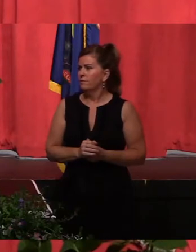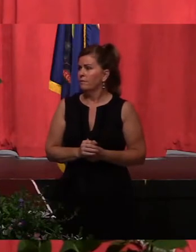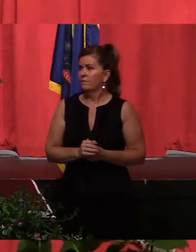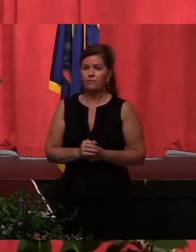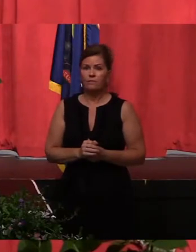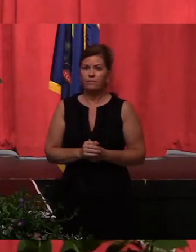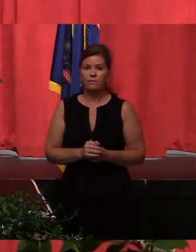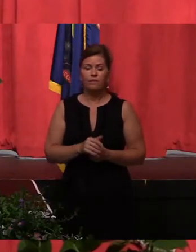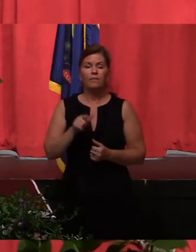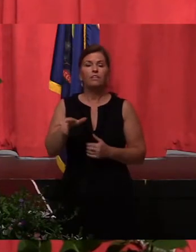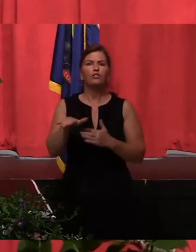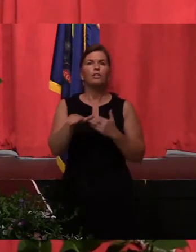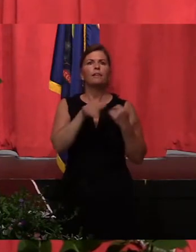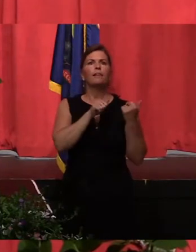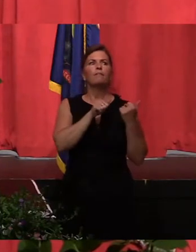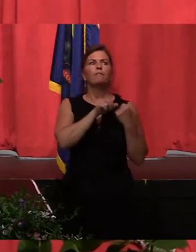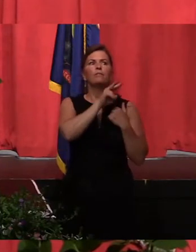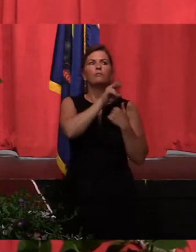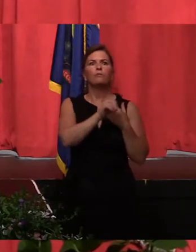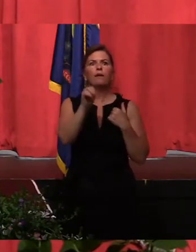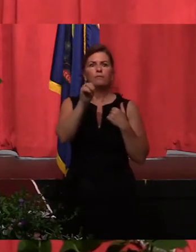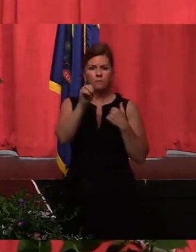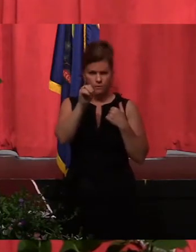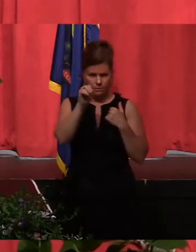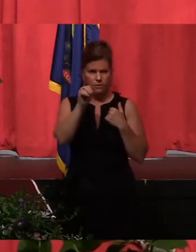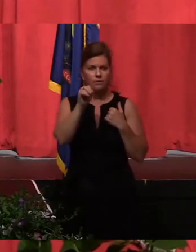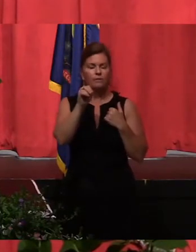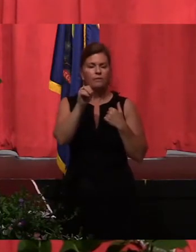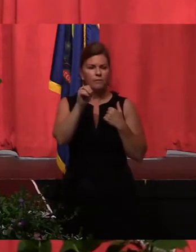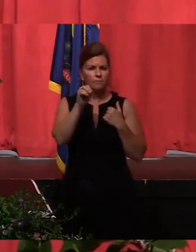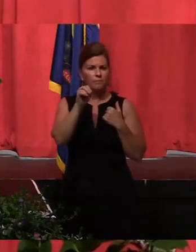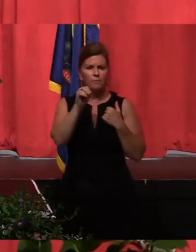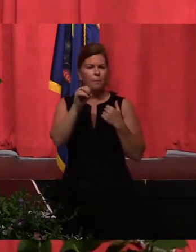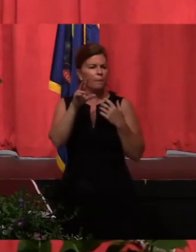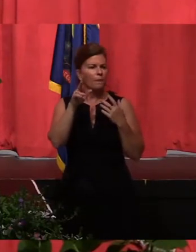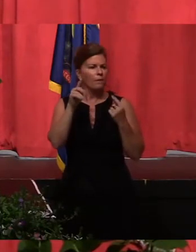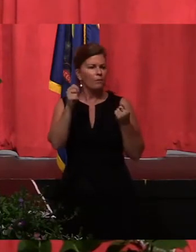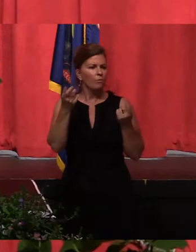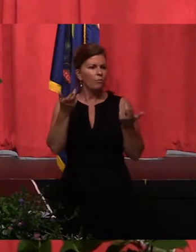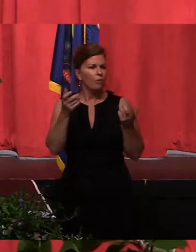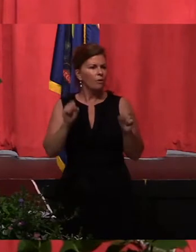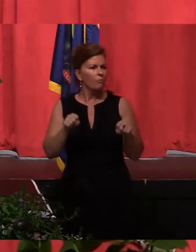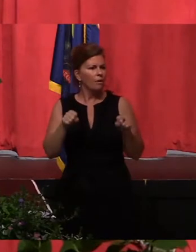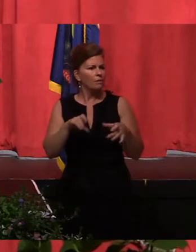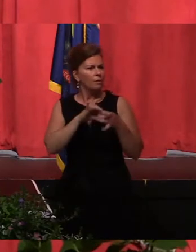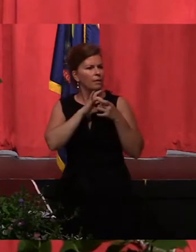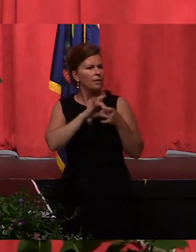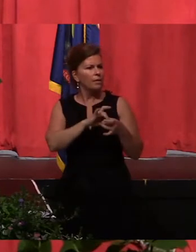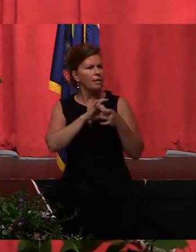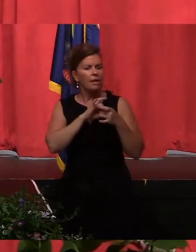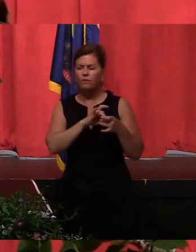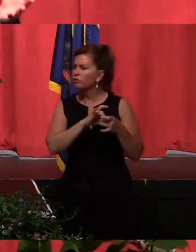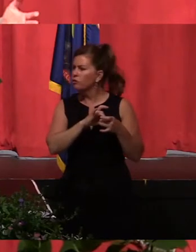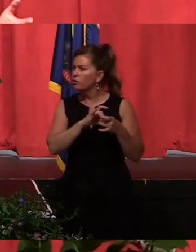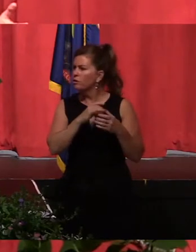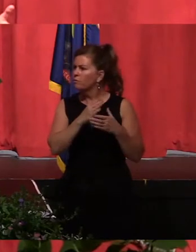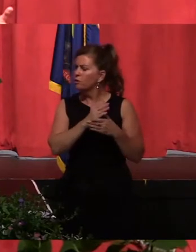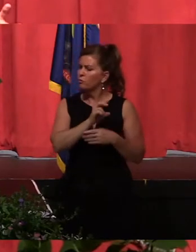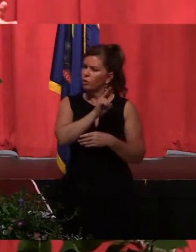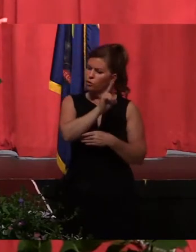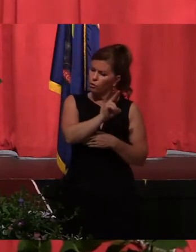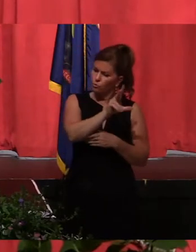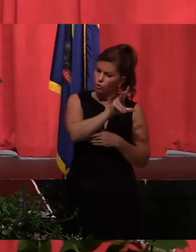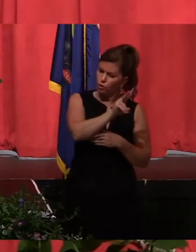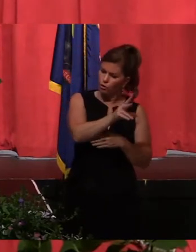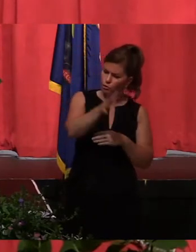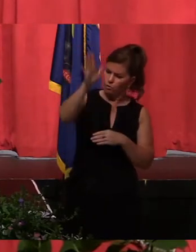She left in 2000. What could possibly be the connection between U-32